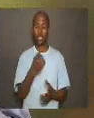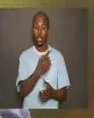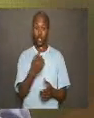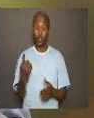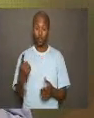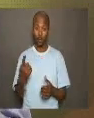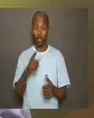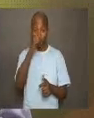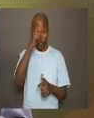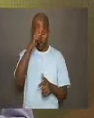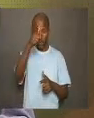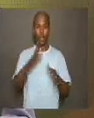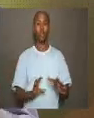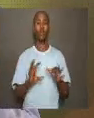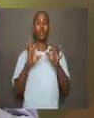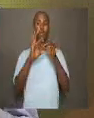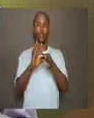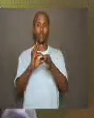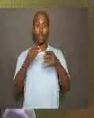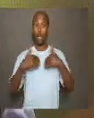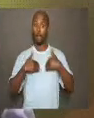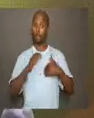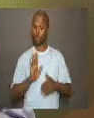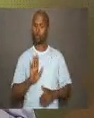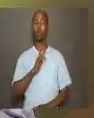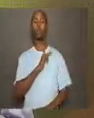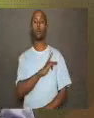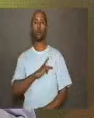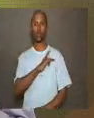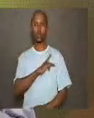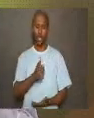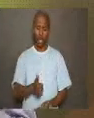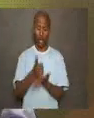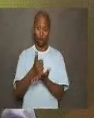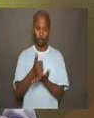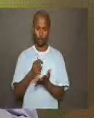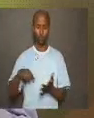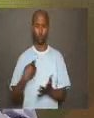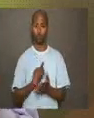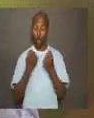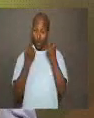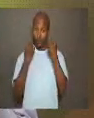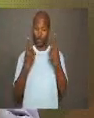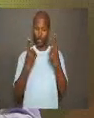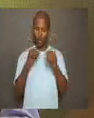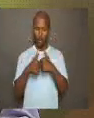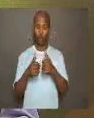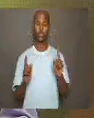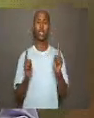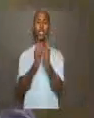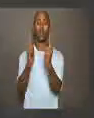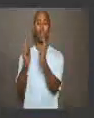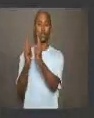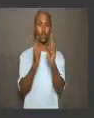Each of the logical connectives has properties which will help us to understand how they